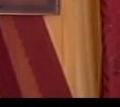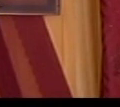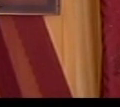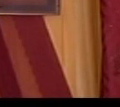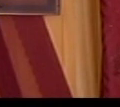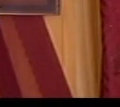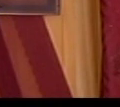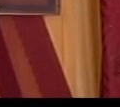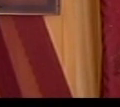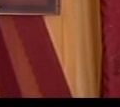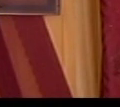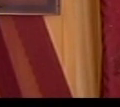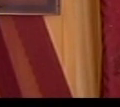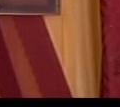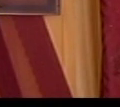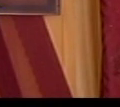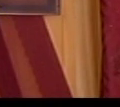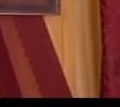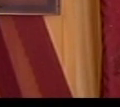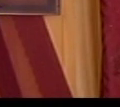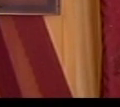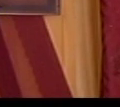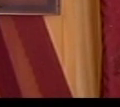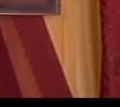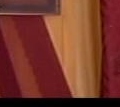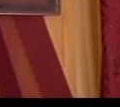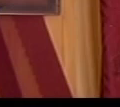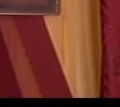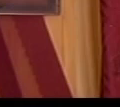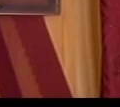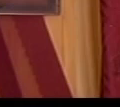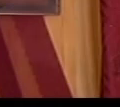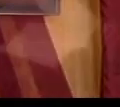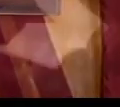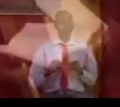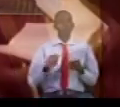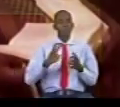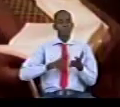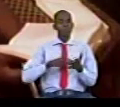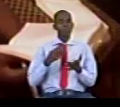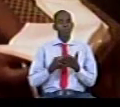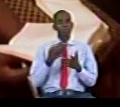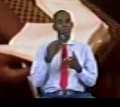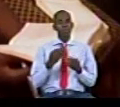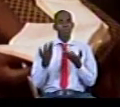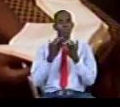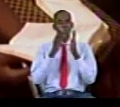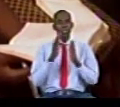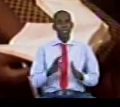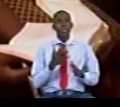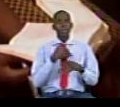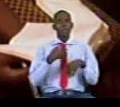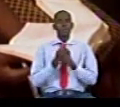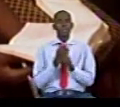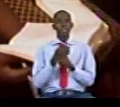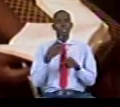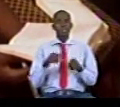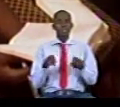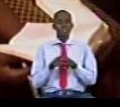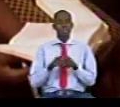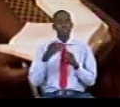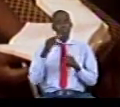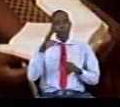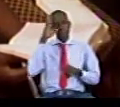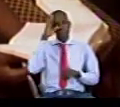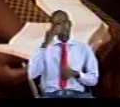himself no reputation, but he took upon him the form of a servant, and he was made in the likeness of men, and being found in